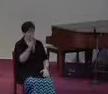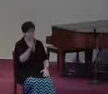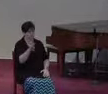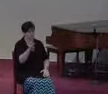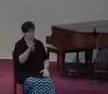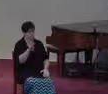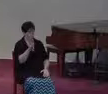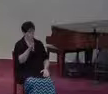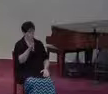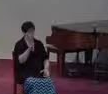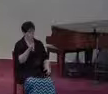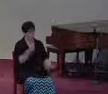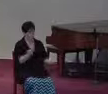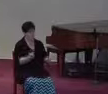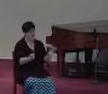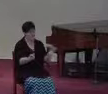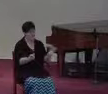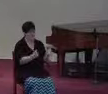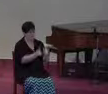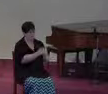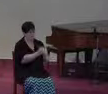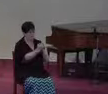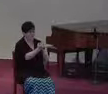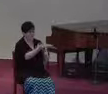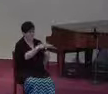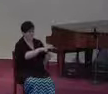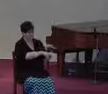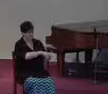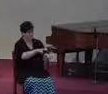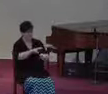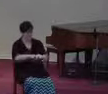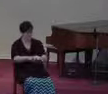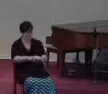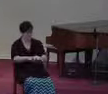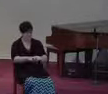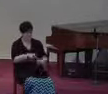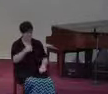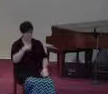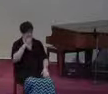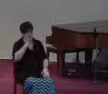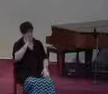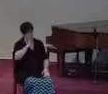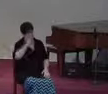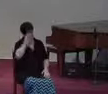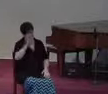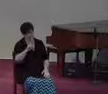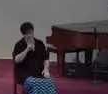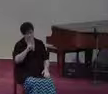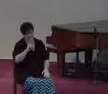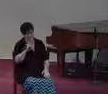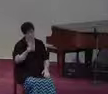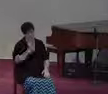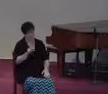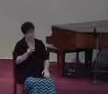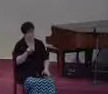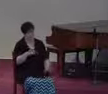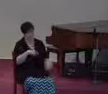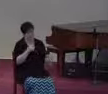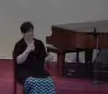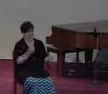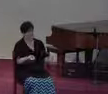two seats in it. Now, I've been looking for one of these ever since my family went to the Big